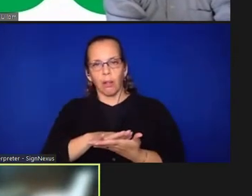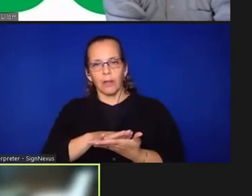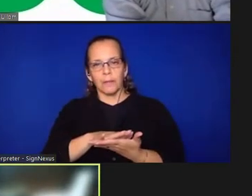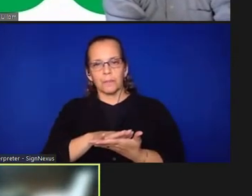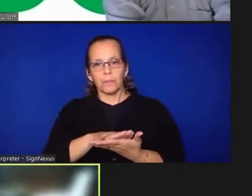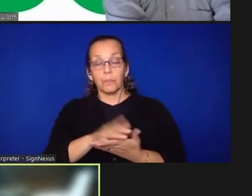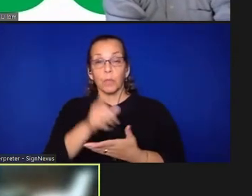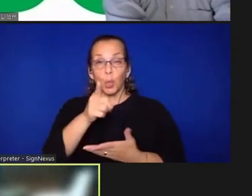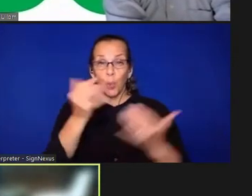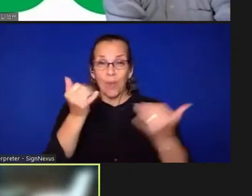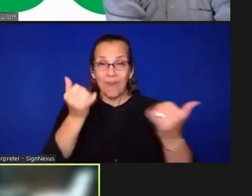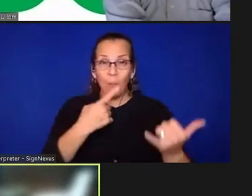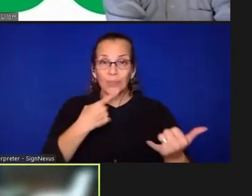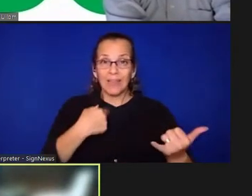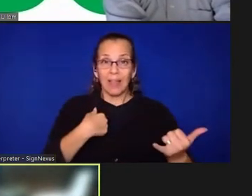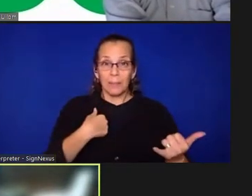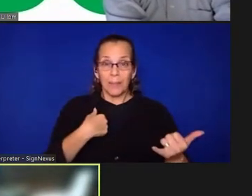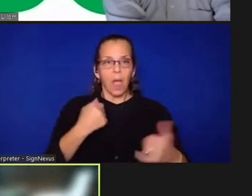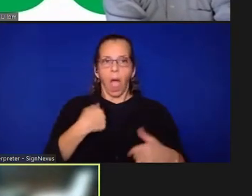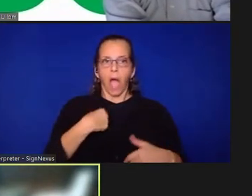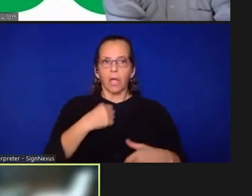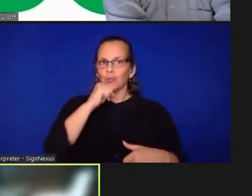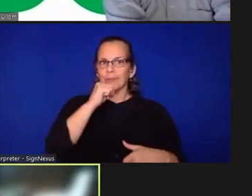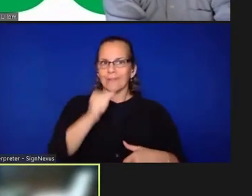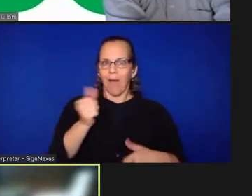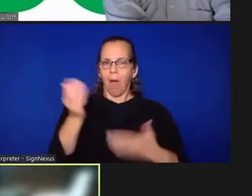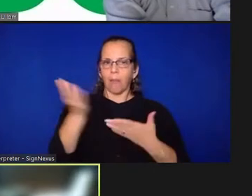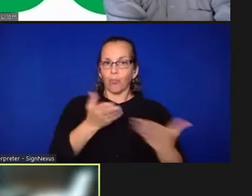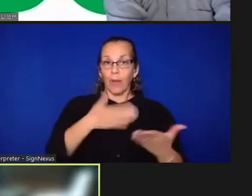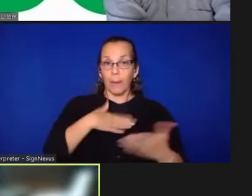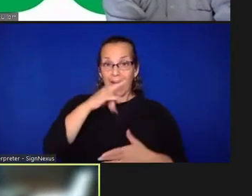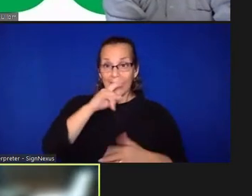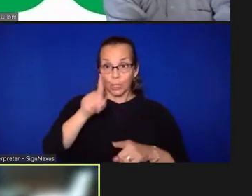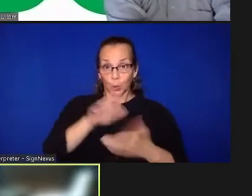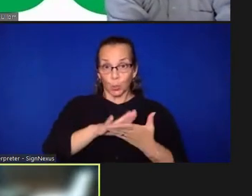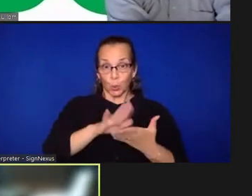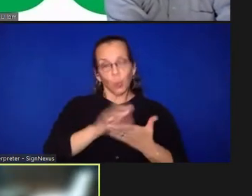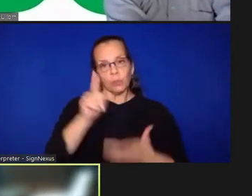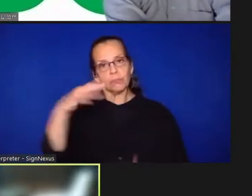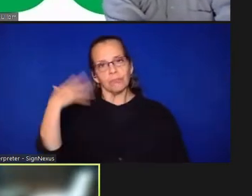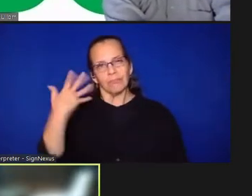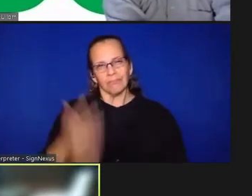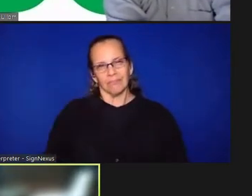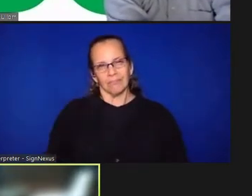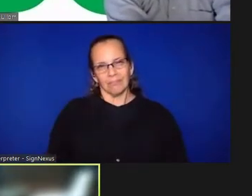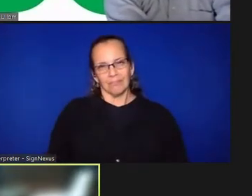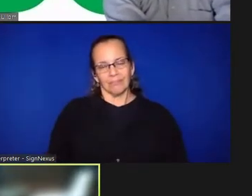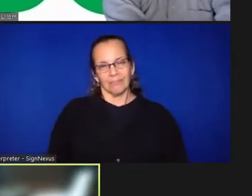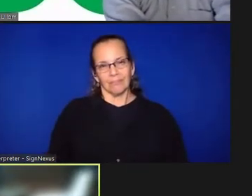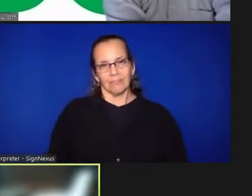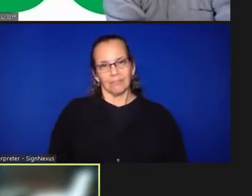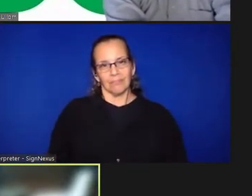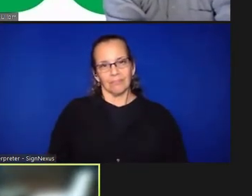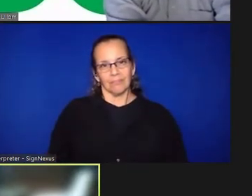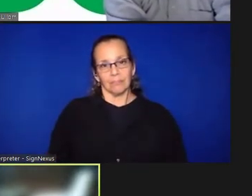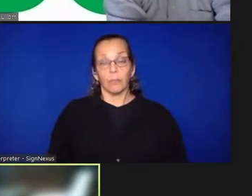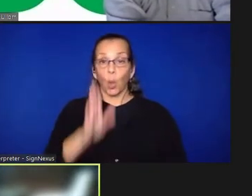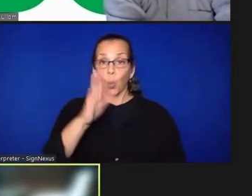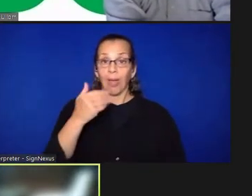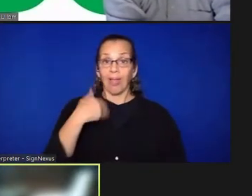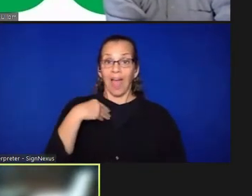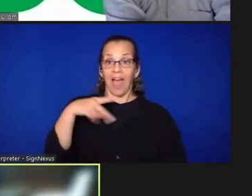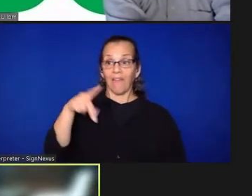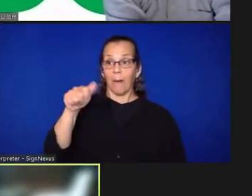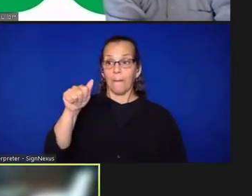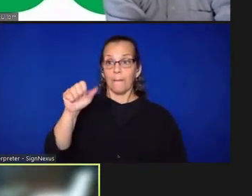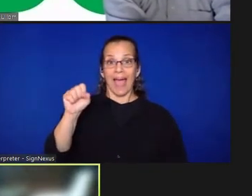that I shouldn't take my kids to school that's a little ridiculous I mean are you going to have past you know passes for people taking their kids to school exemptions for